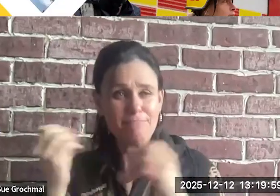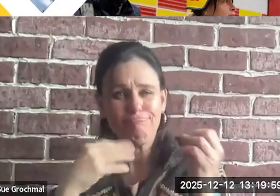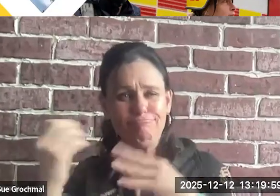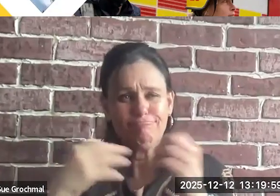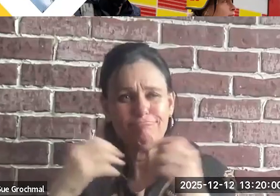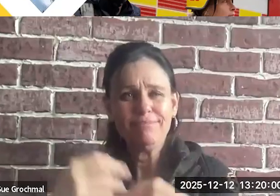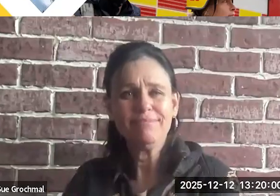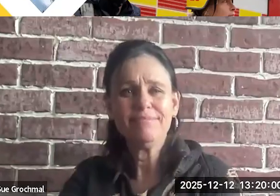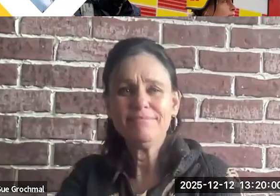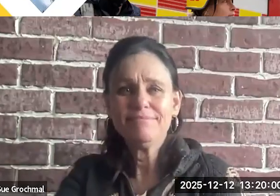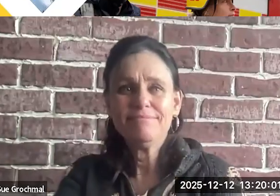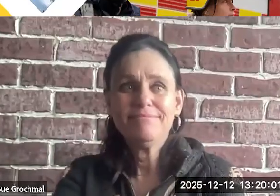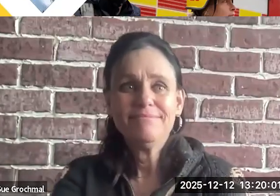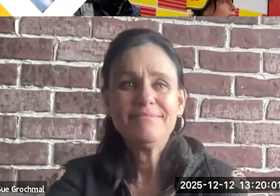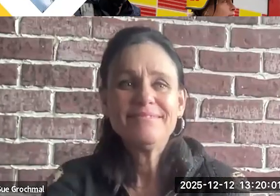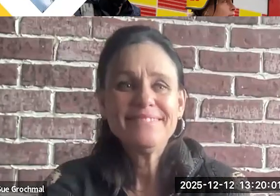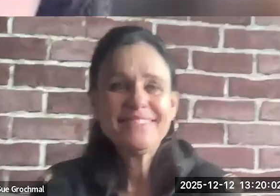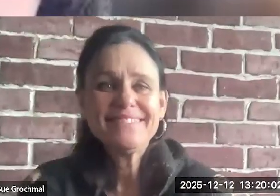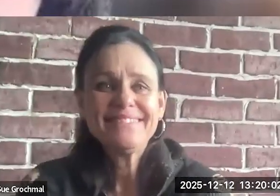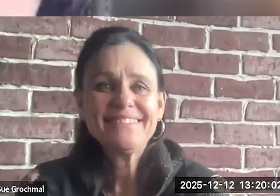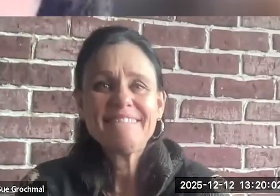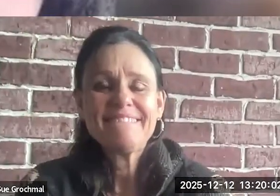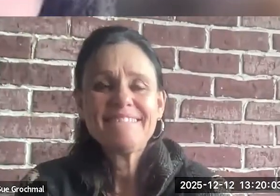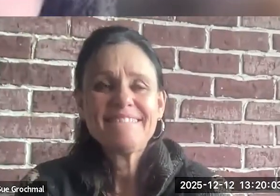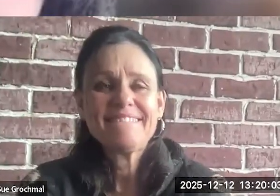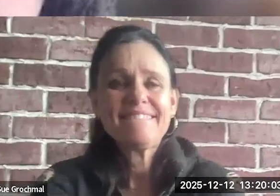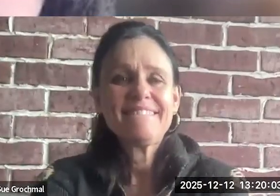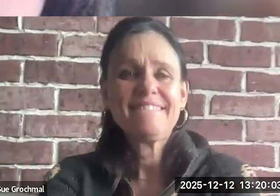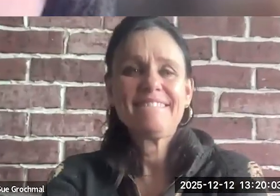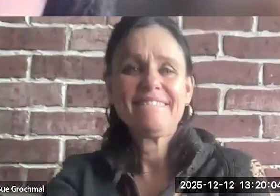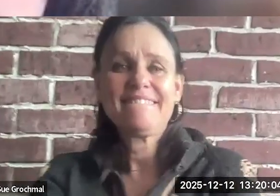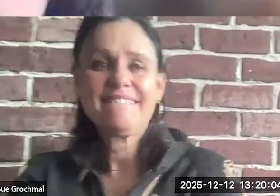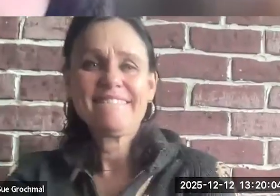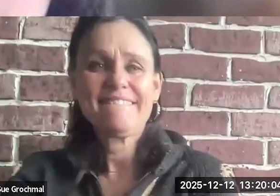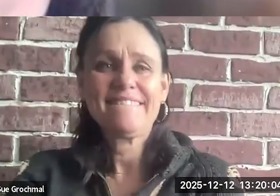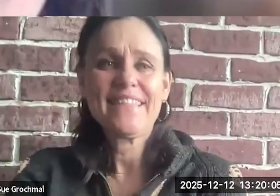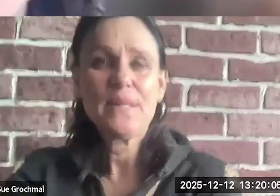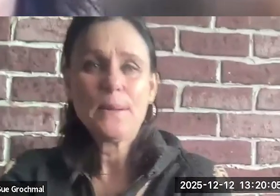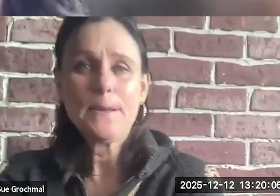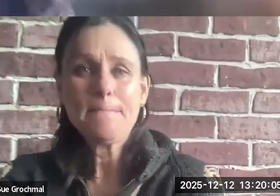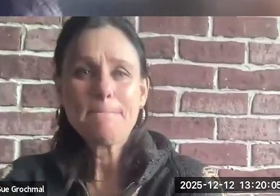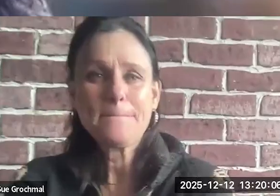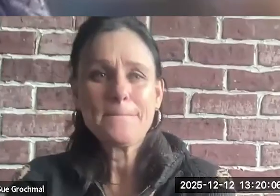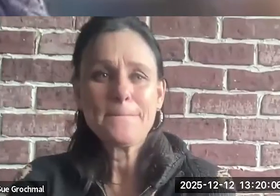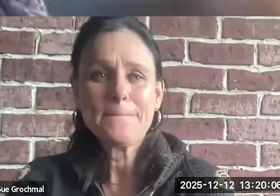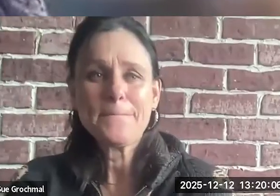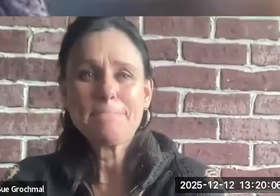I'm actually just going to stop sharing my screen and I will turn it over to Evan.